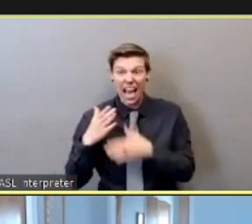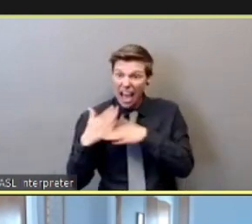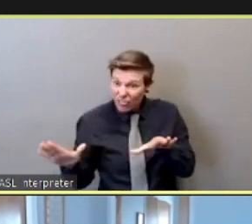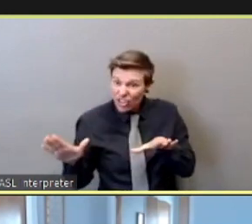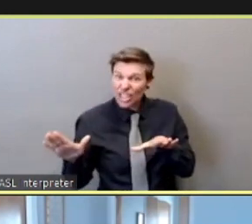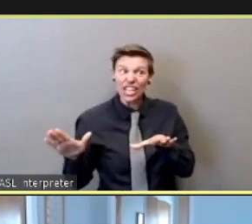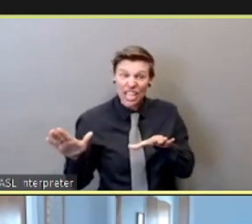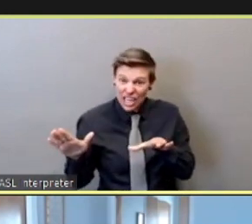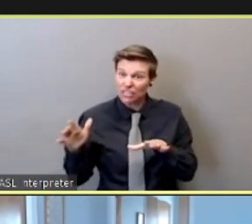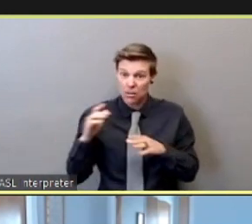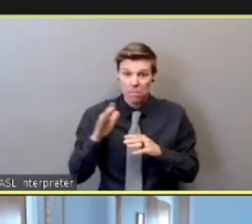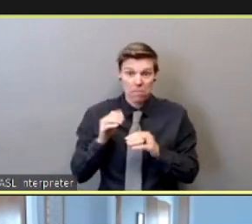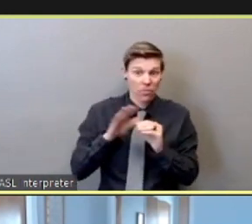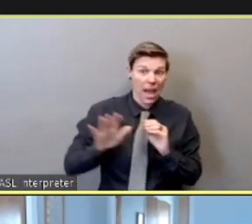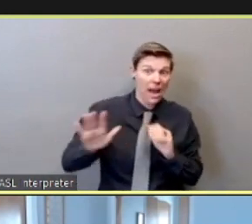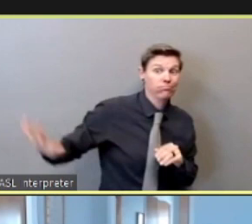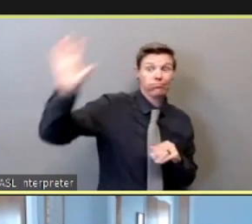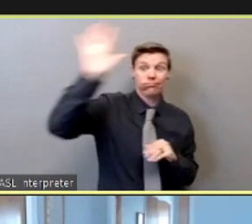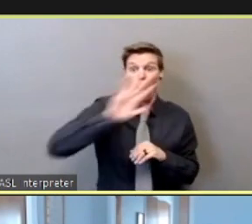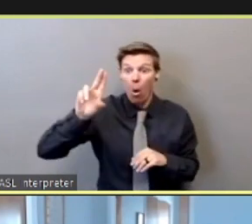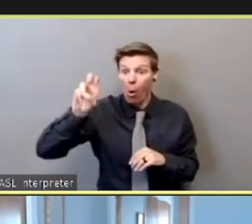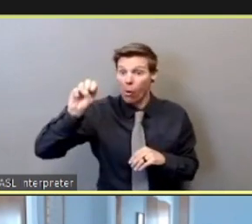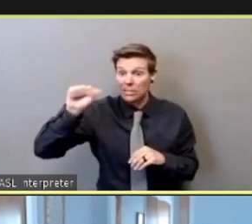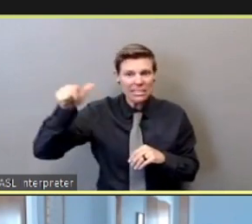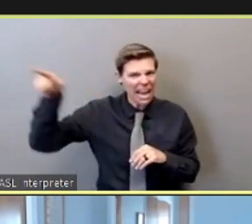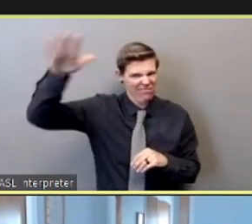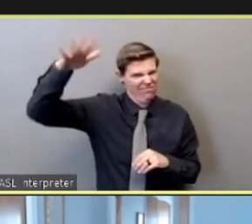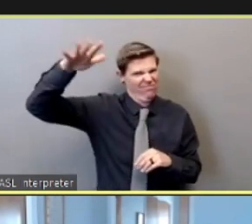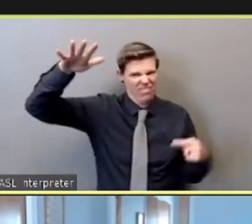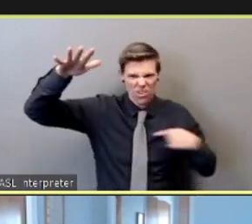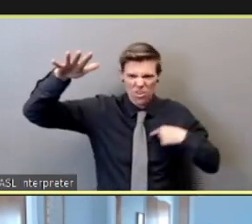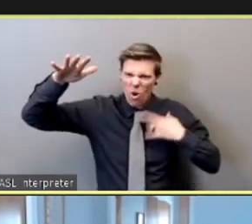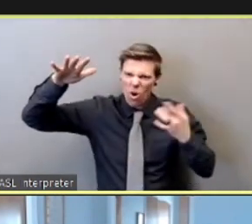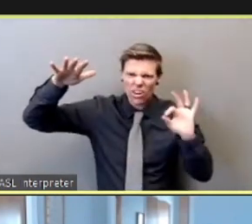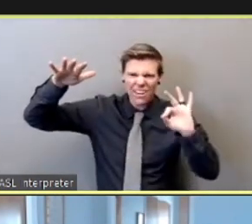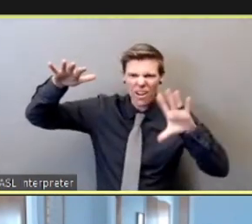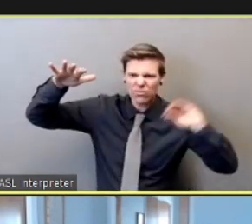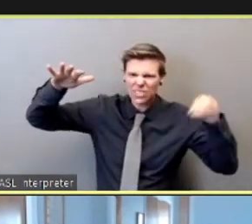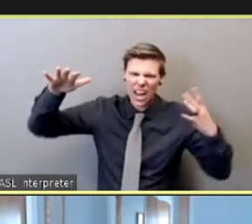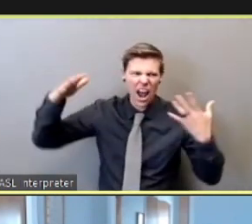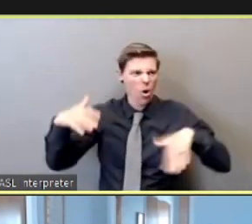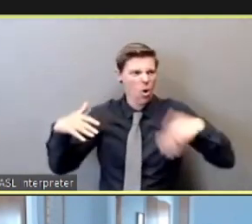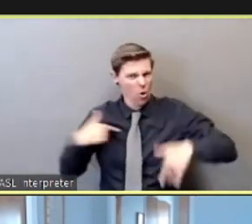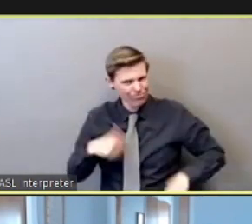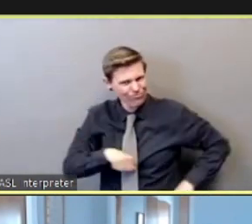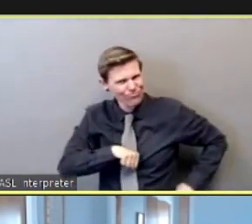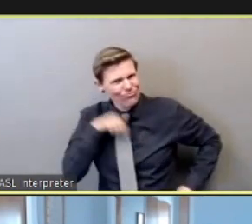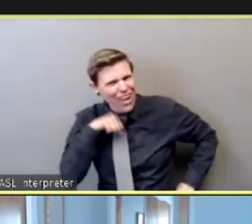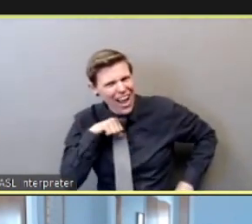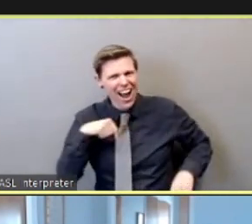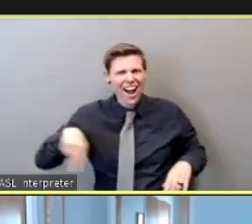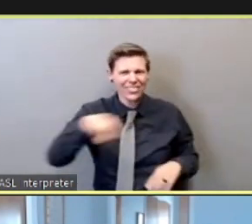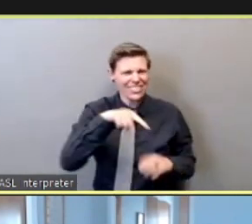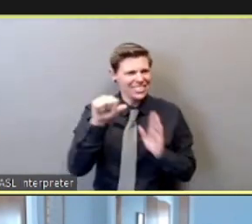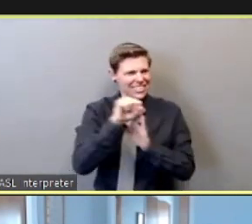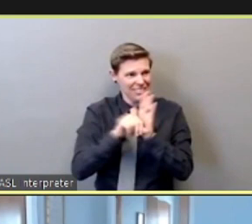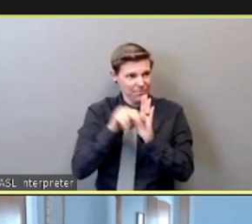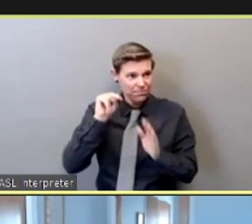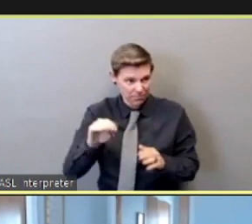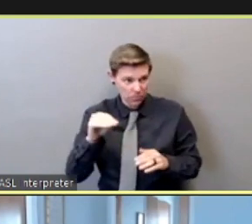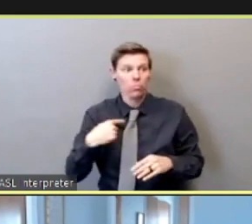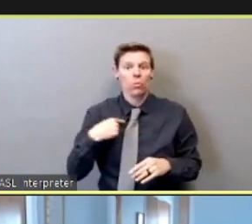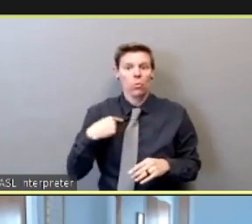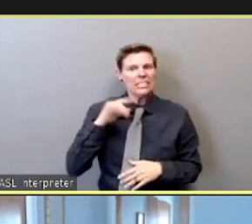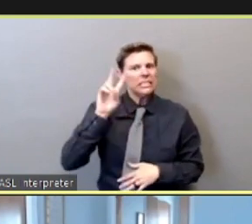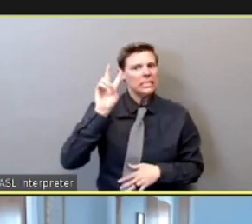Further highlights and things we should be really proud of. We remain second fastest state for vaccine administration. So